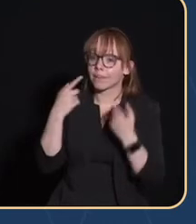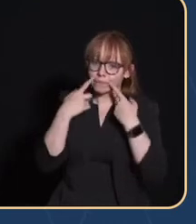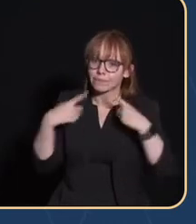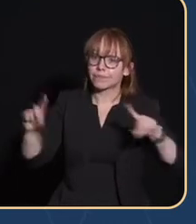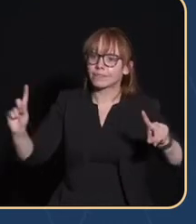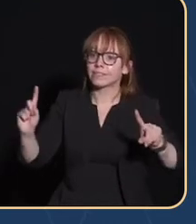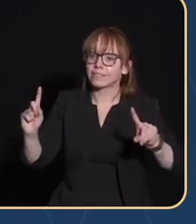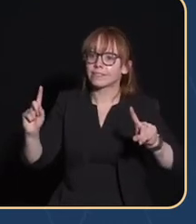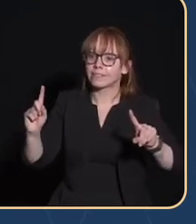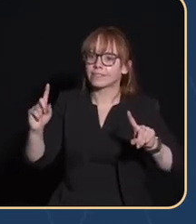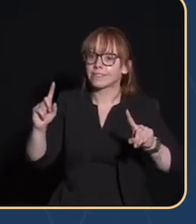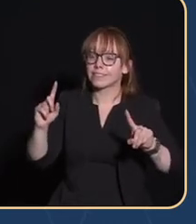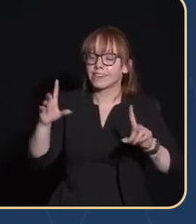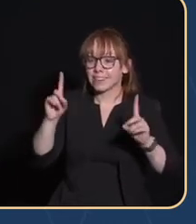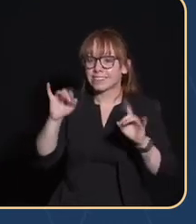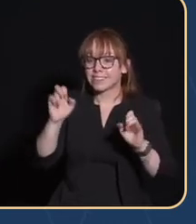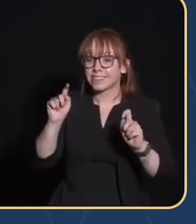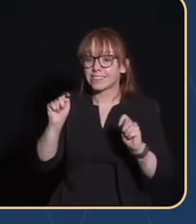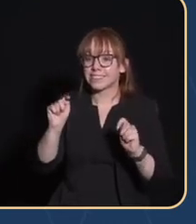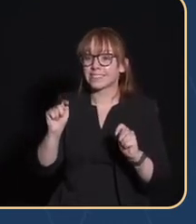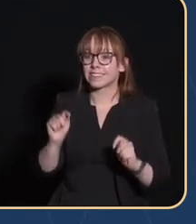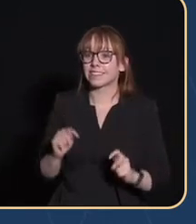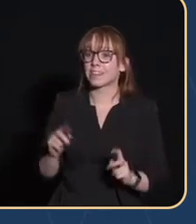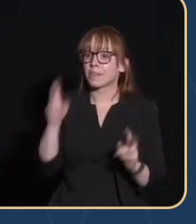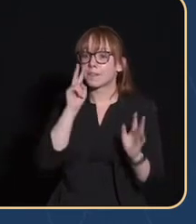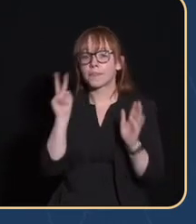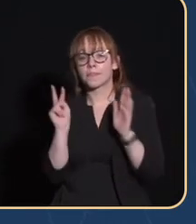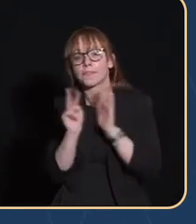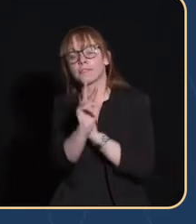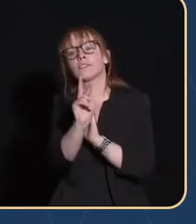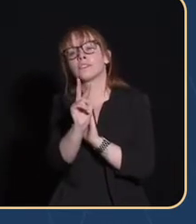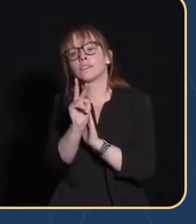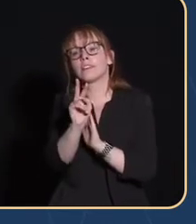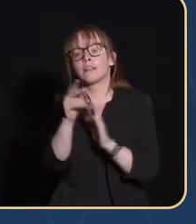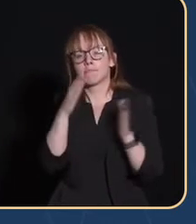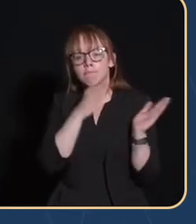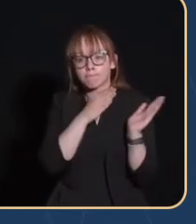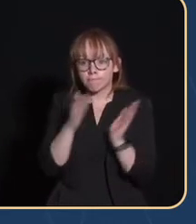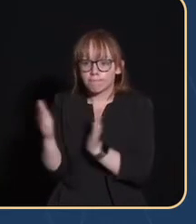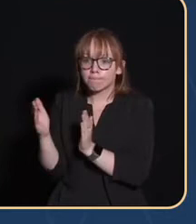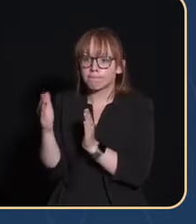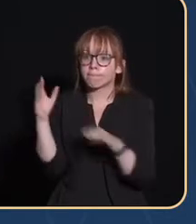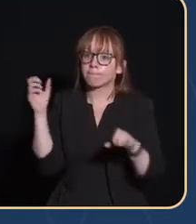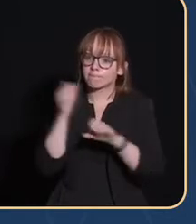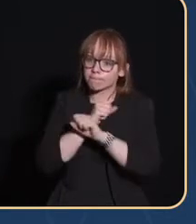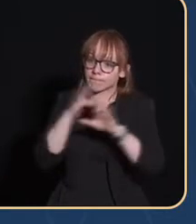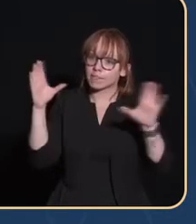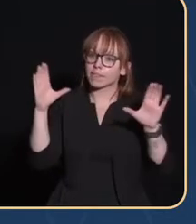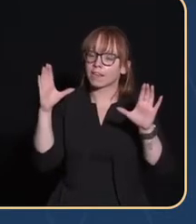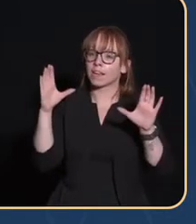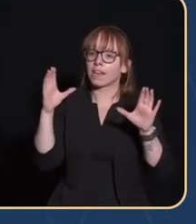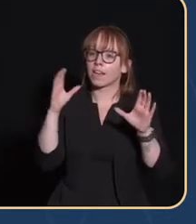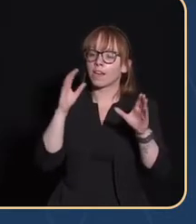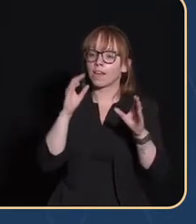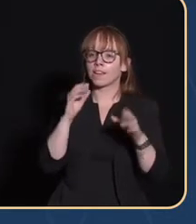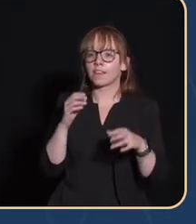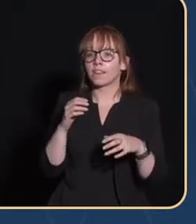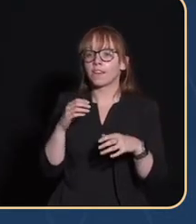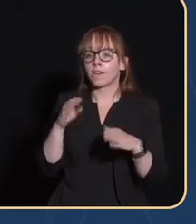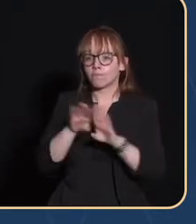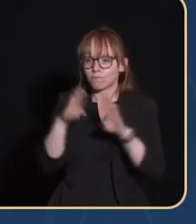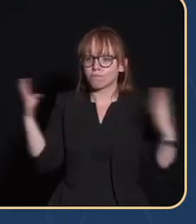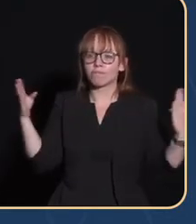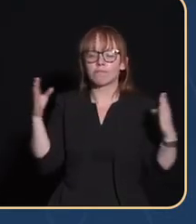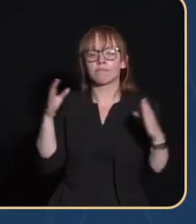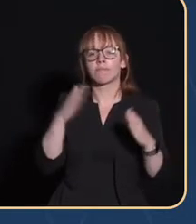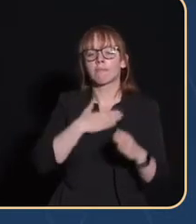into the future, I plan to keep working in the heavy truck industry. My dream is to eventually open my own heavy truck repair shop. Because